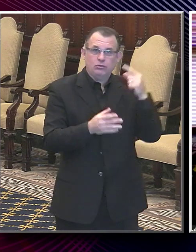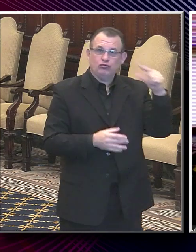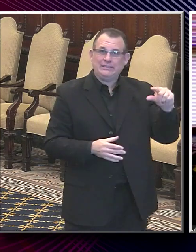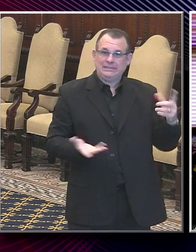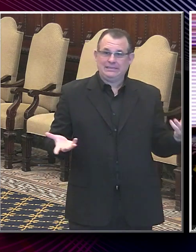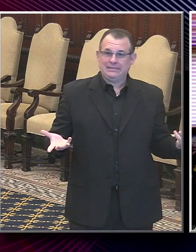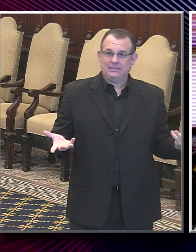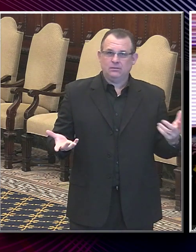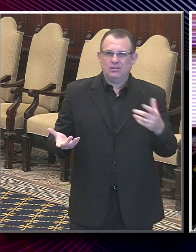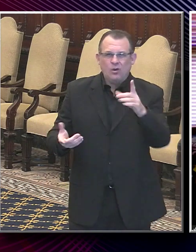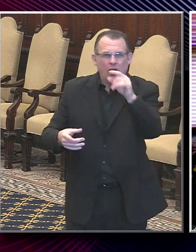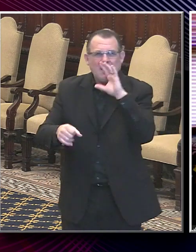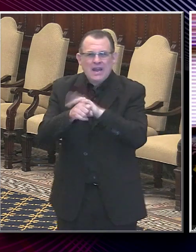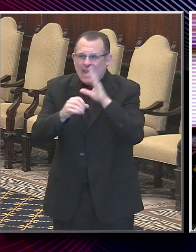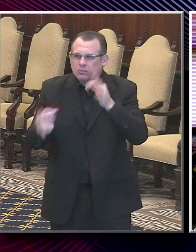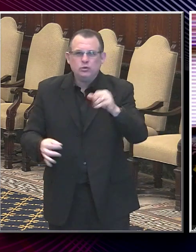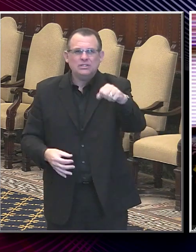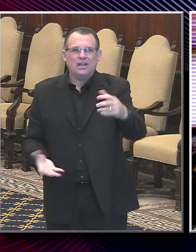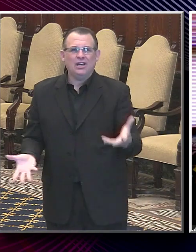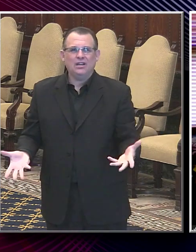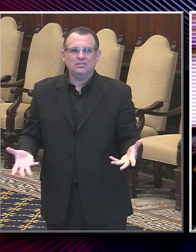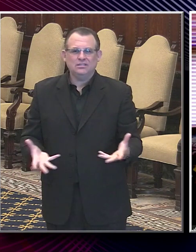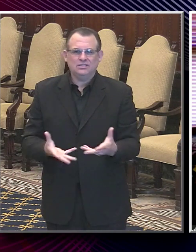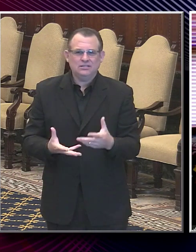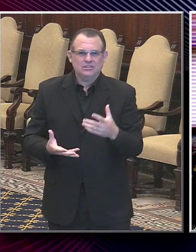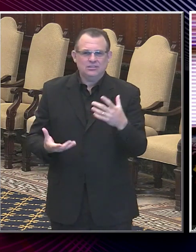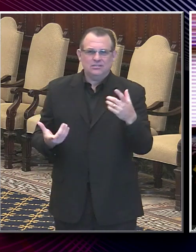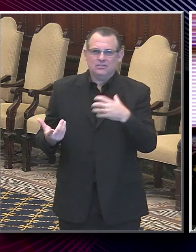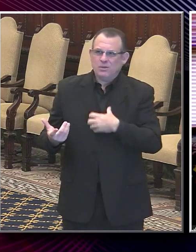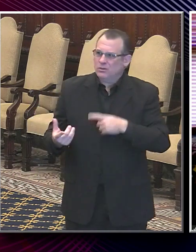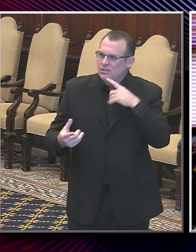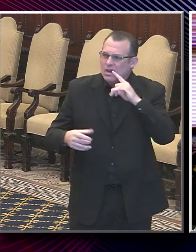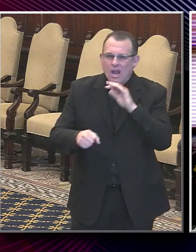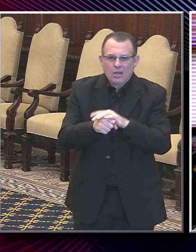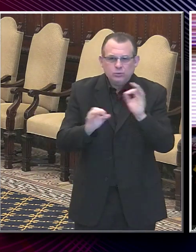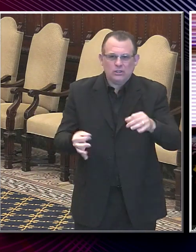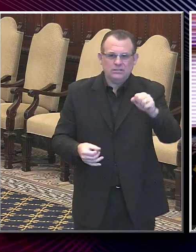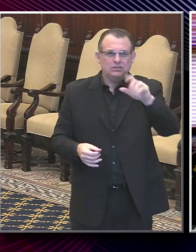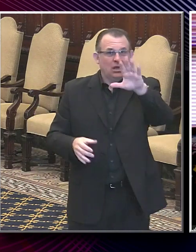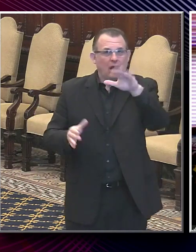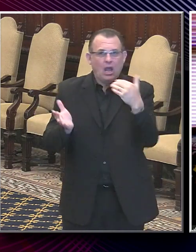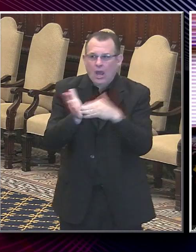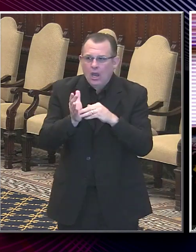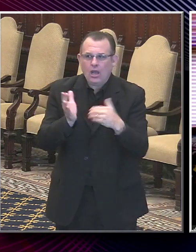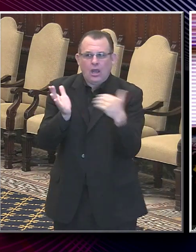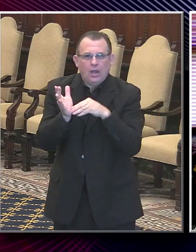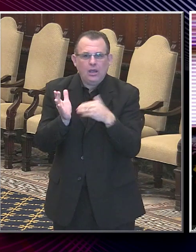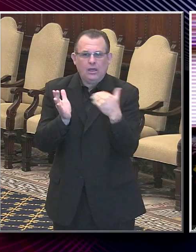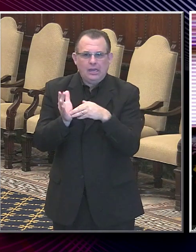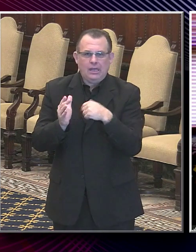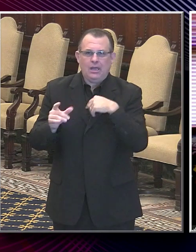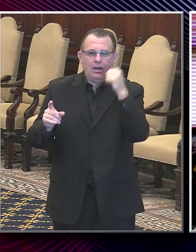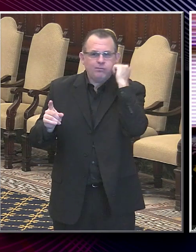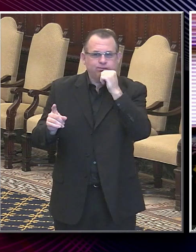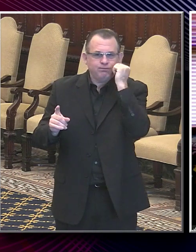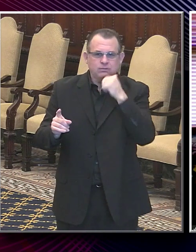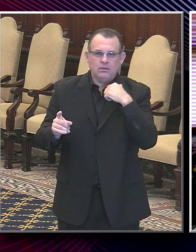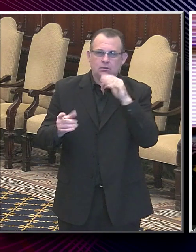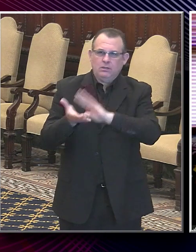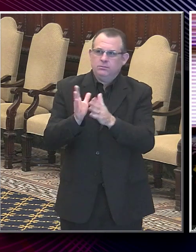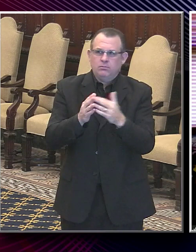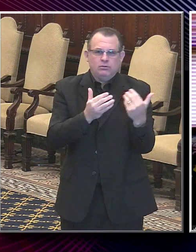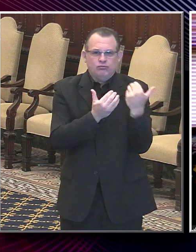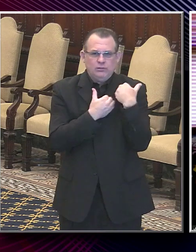Absolutely. I mean, we've been saying this now for ad nauseum. I mean, it's you have to be responsible. You need to be